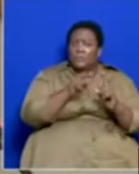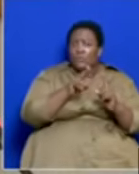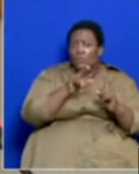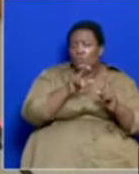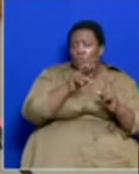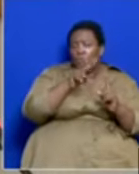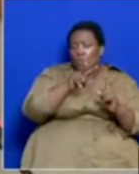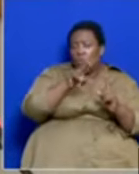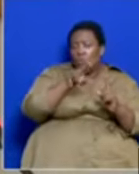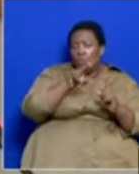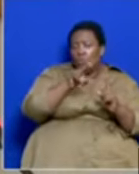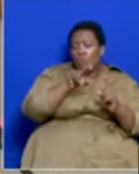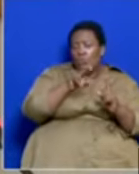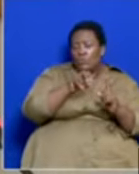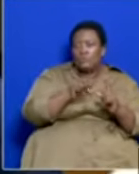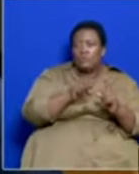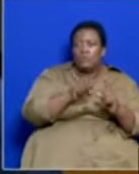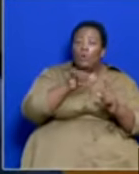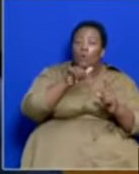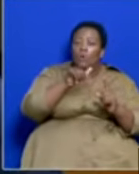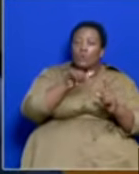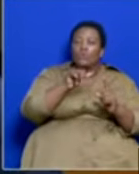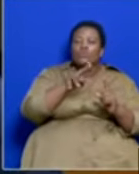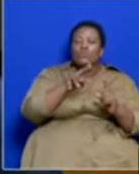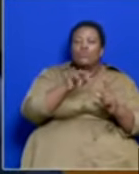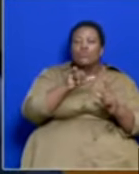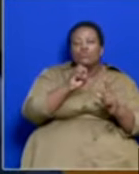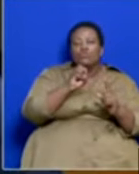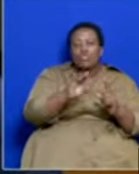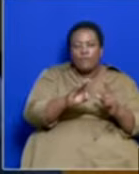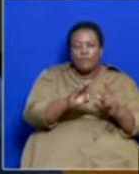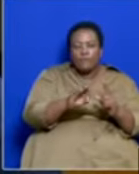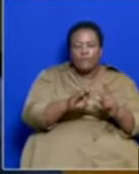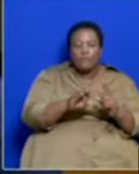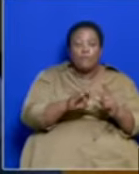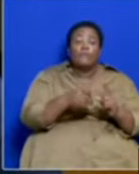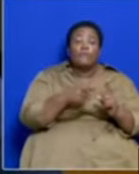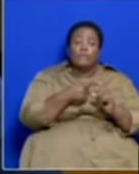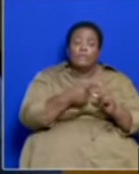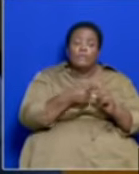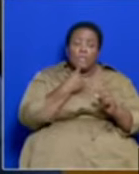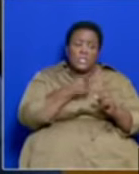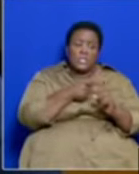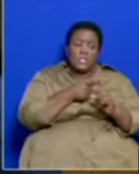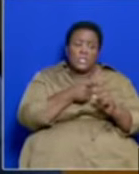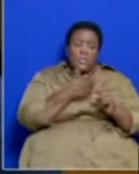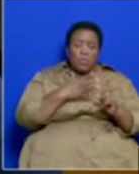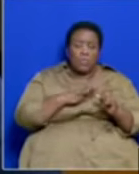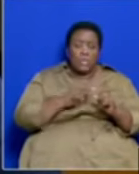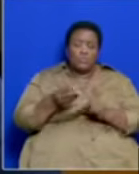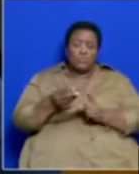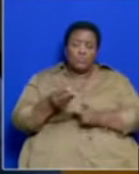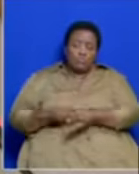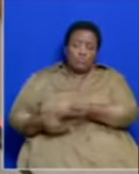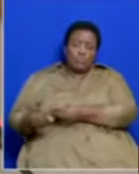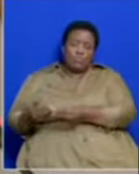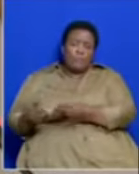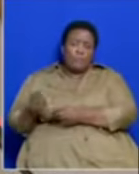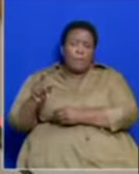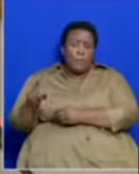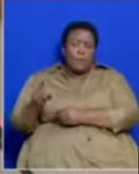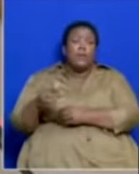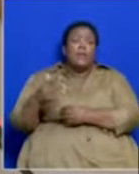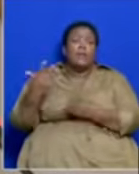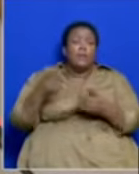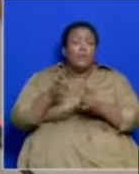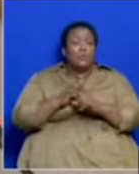page 45, where she alleges that Yusuf wants to bribe her and has threatened her and her career. Now,